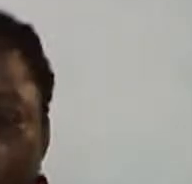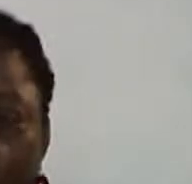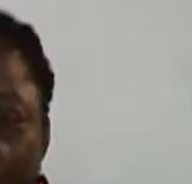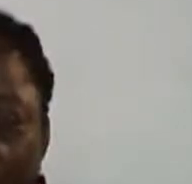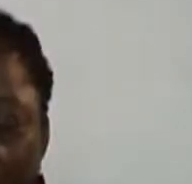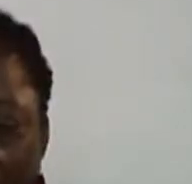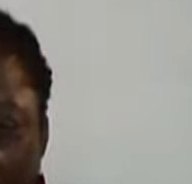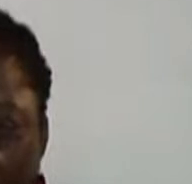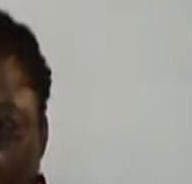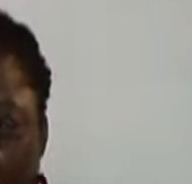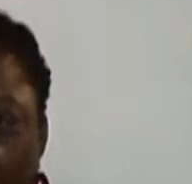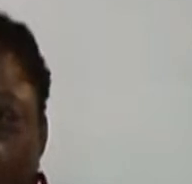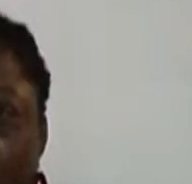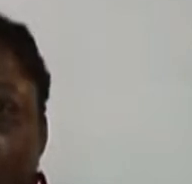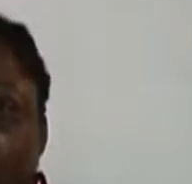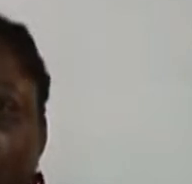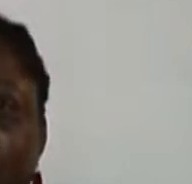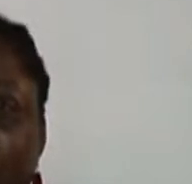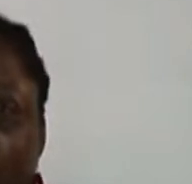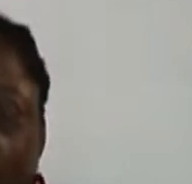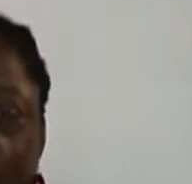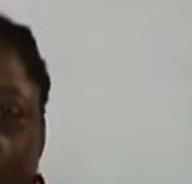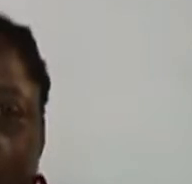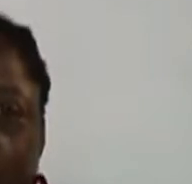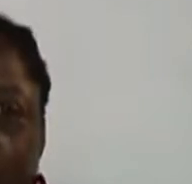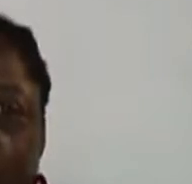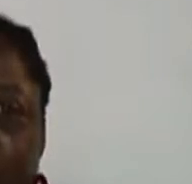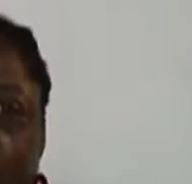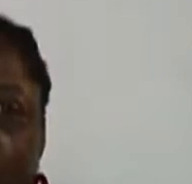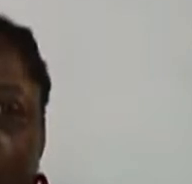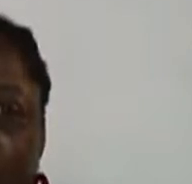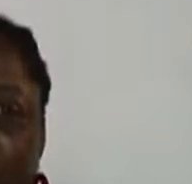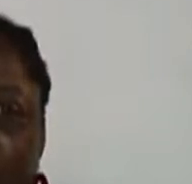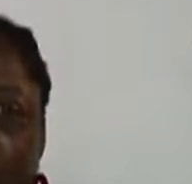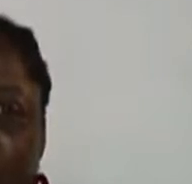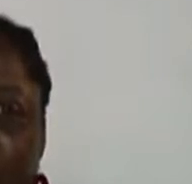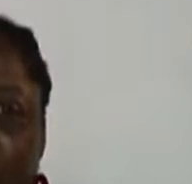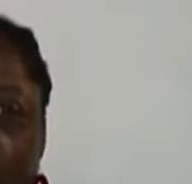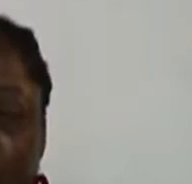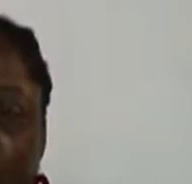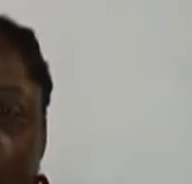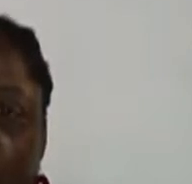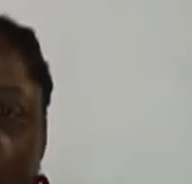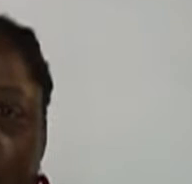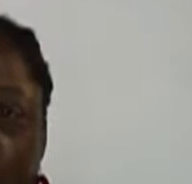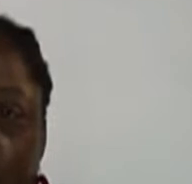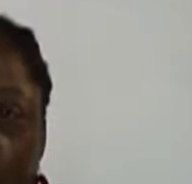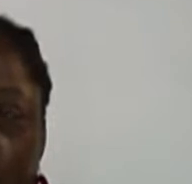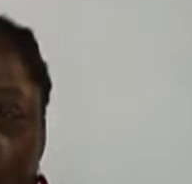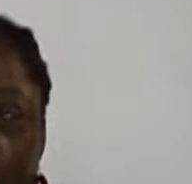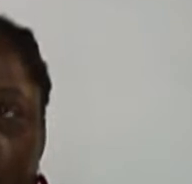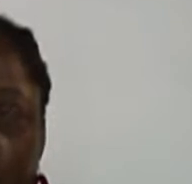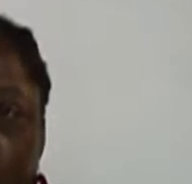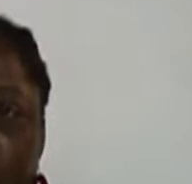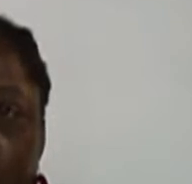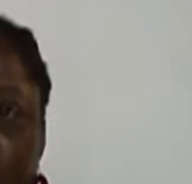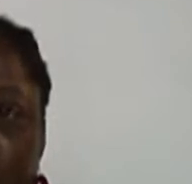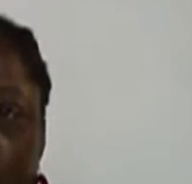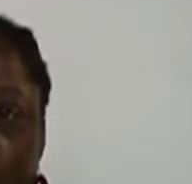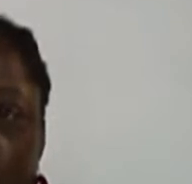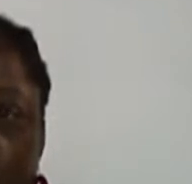Warren Thompson, Deputy Registrar, National Children's Registry, NCR, and Mr. Robert Williams, Regional